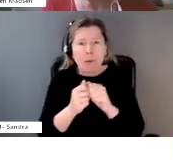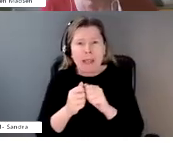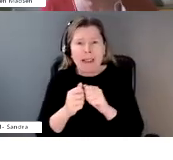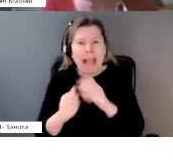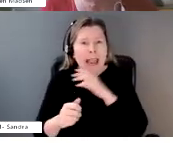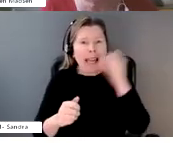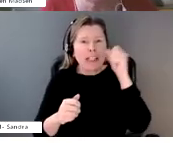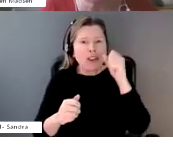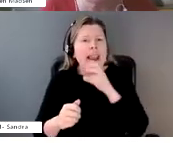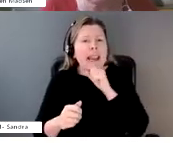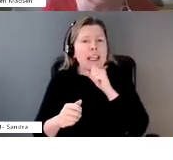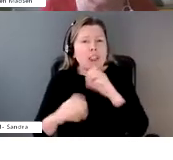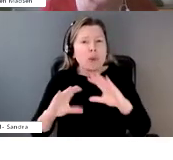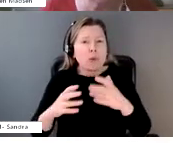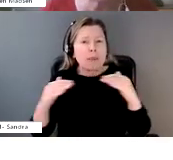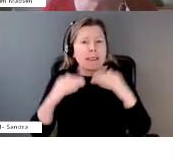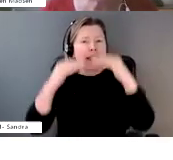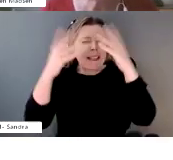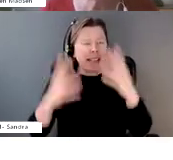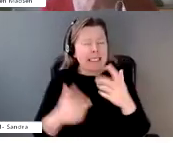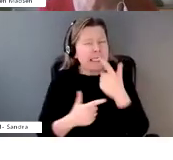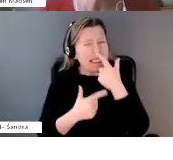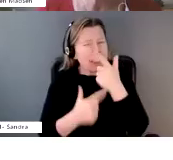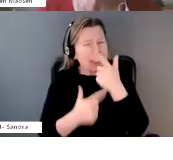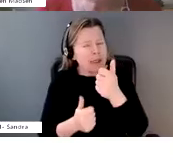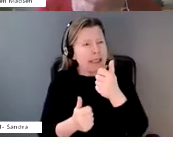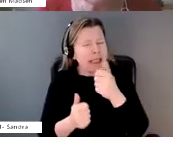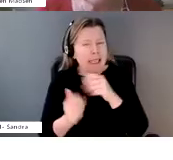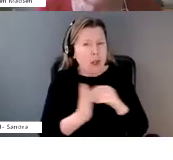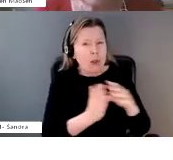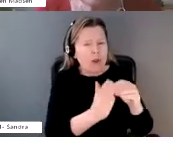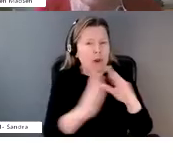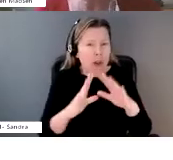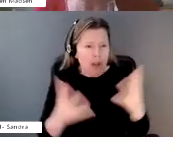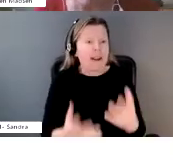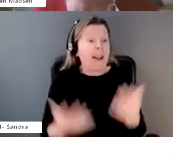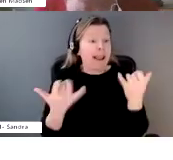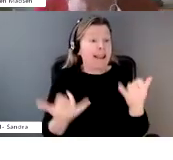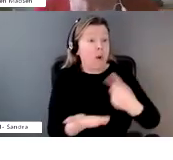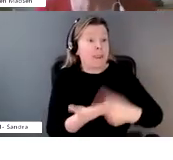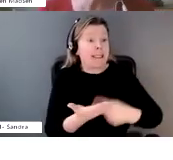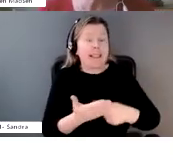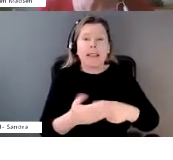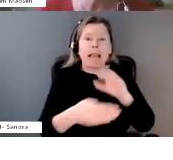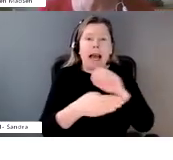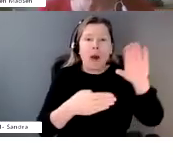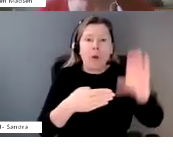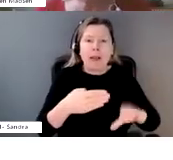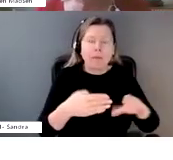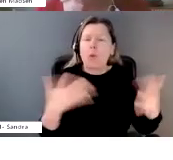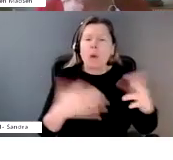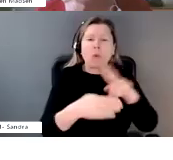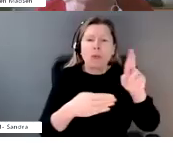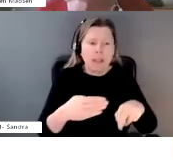been incredible, this whole learning journey. Now we'll talk about the outcomes. So what happened? We were there 11